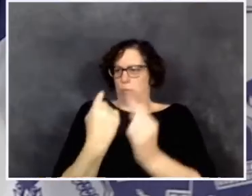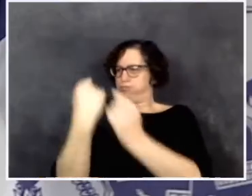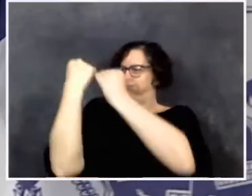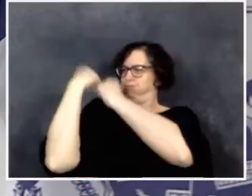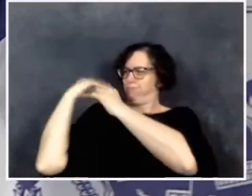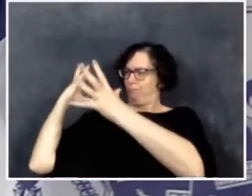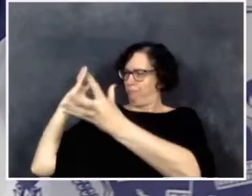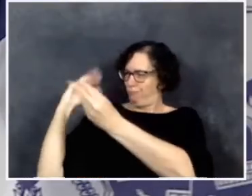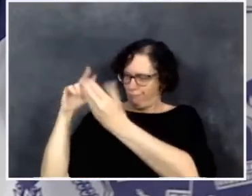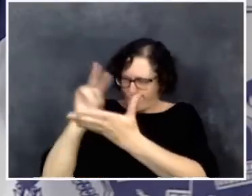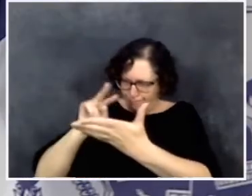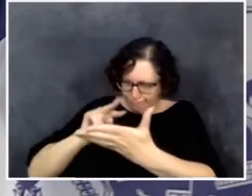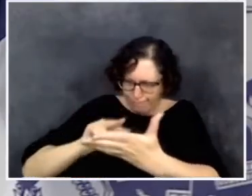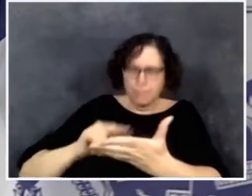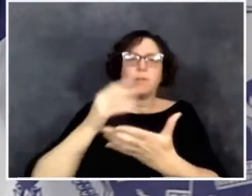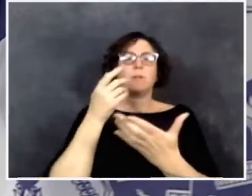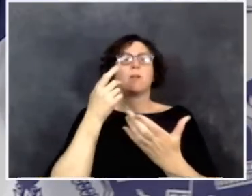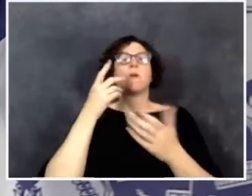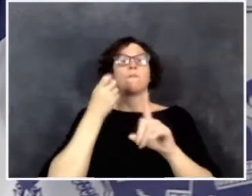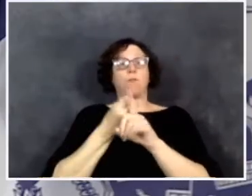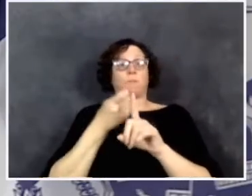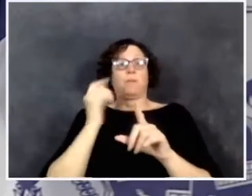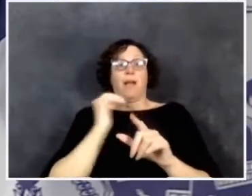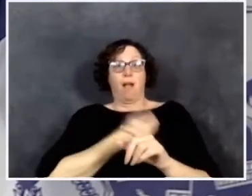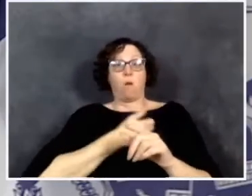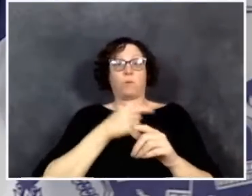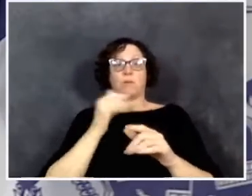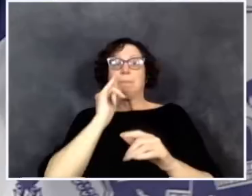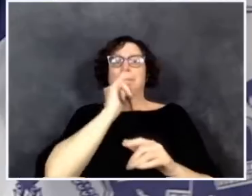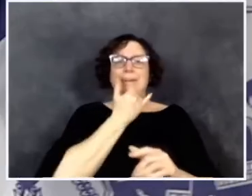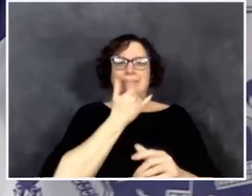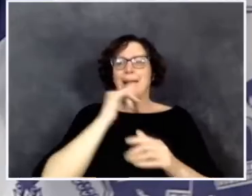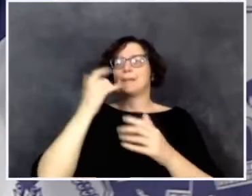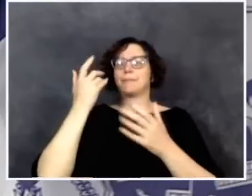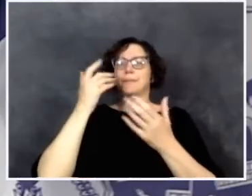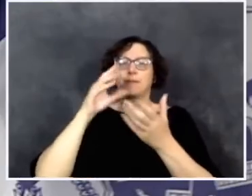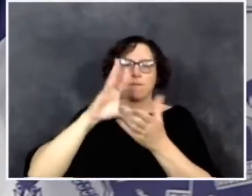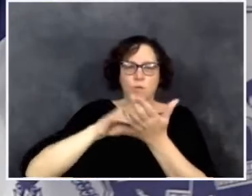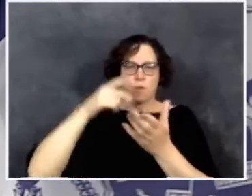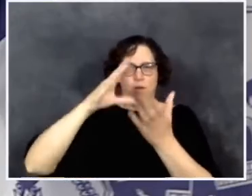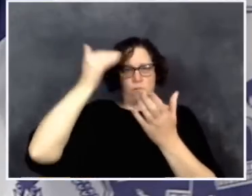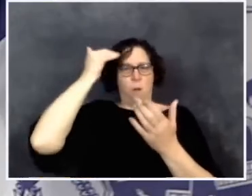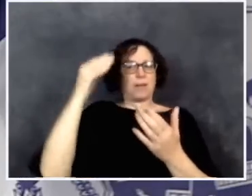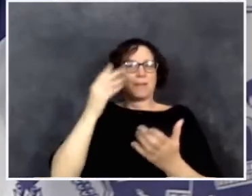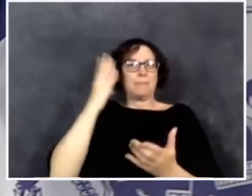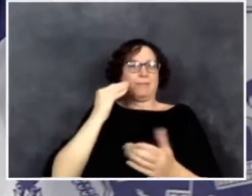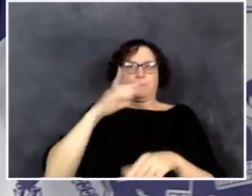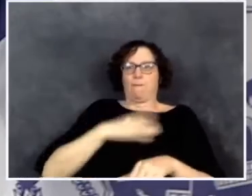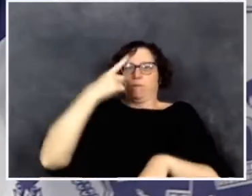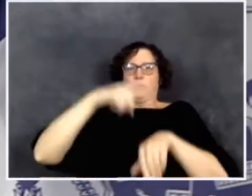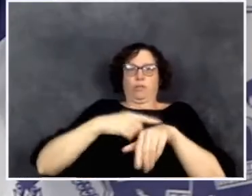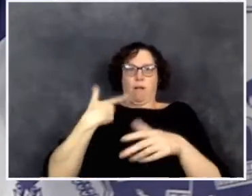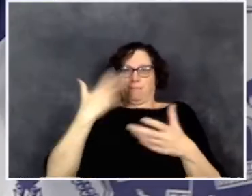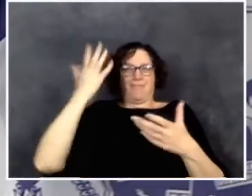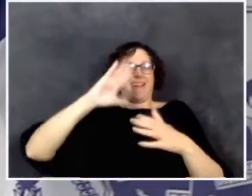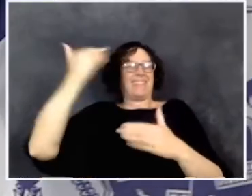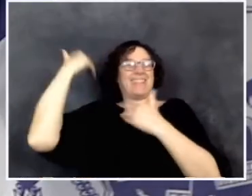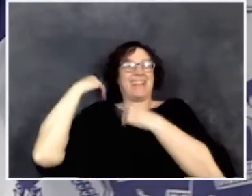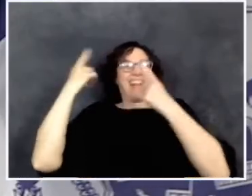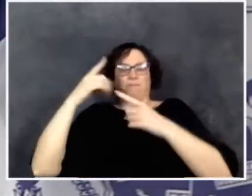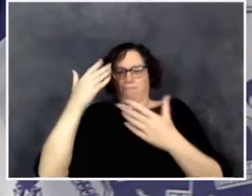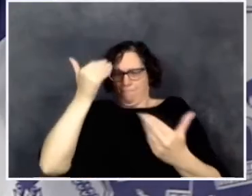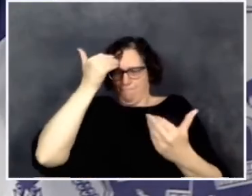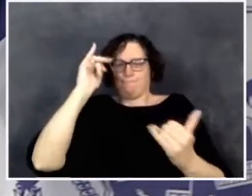can't comment now on what form it'll take, Shant. That's something we're going to have to think through. But I'll tell you one thing, we'll do that, but we'll do that when we finish